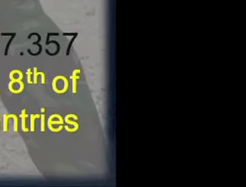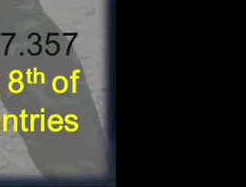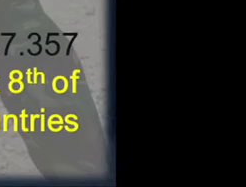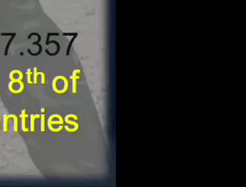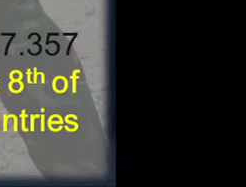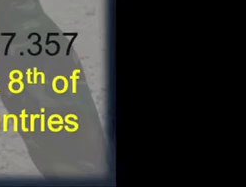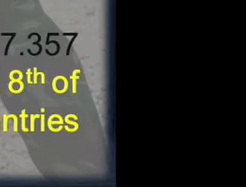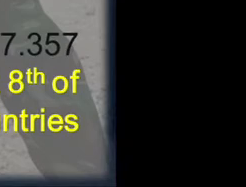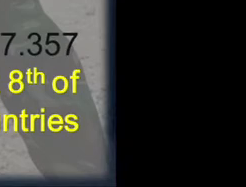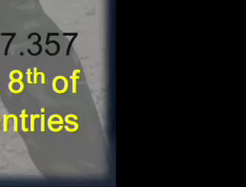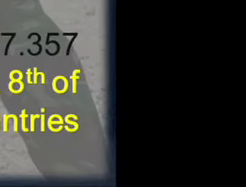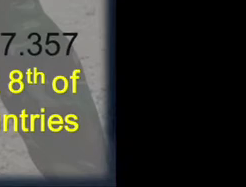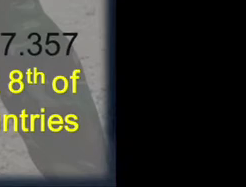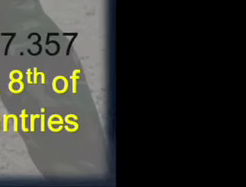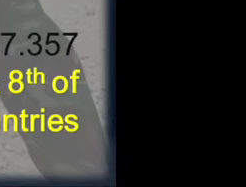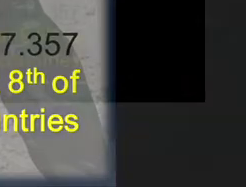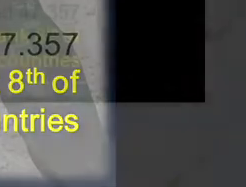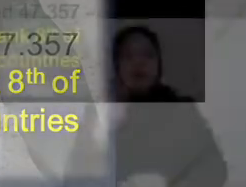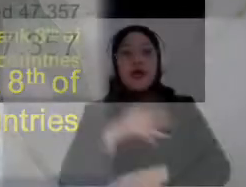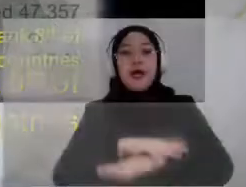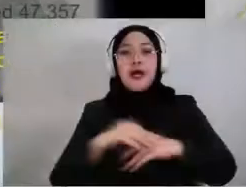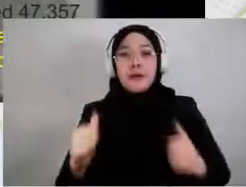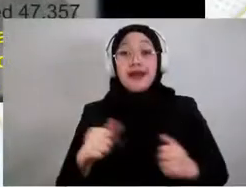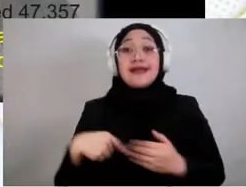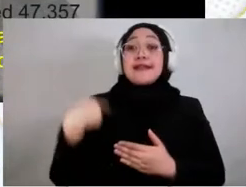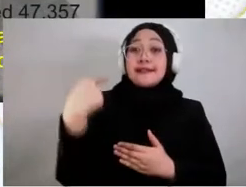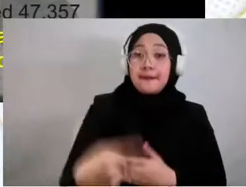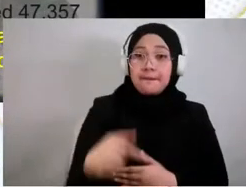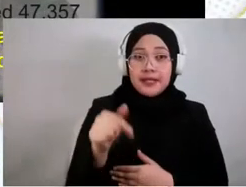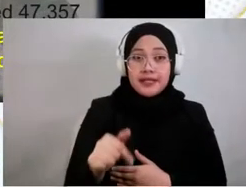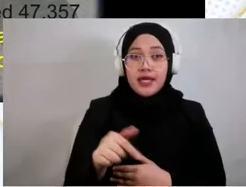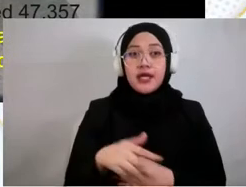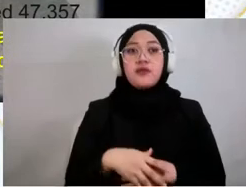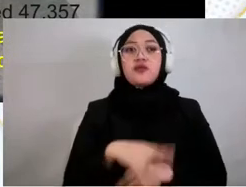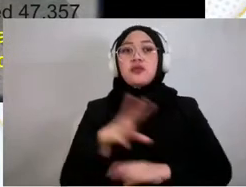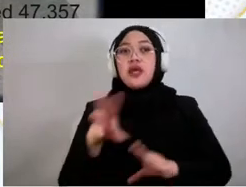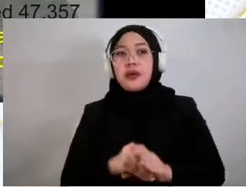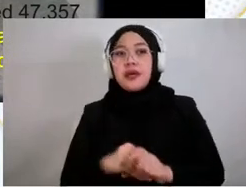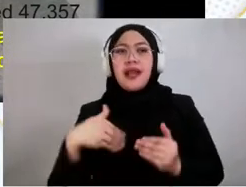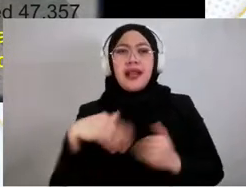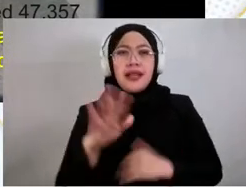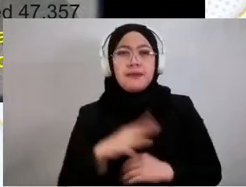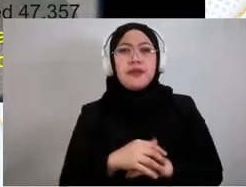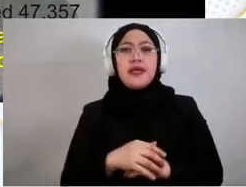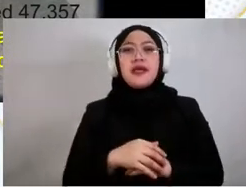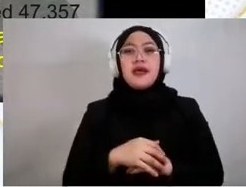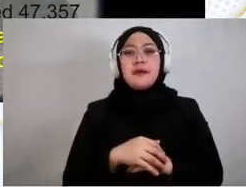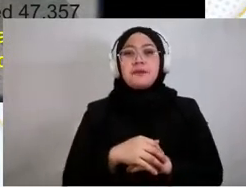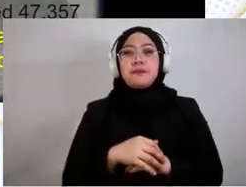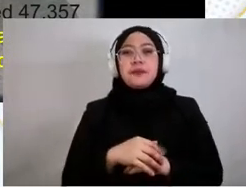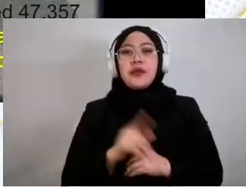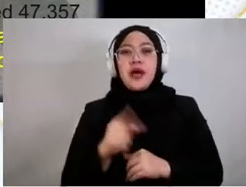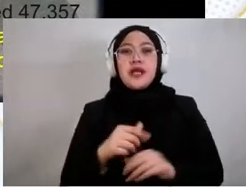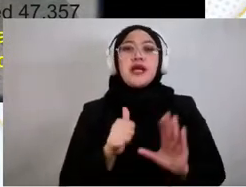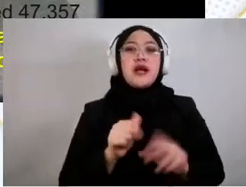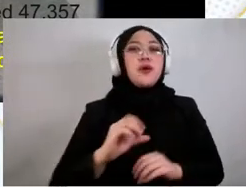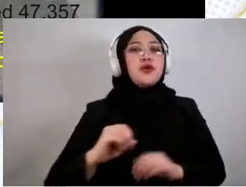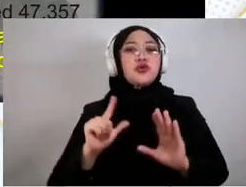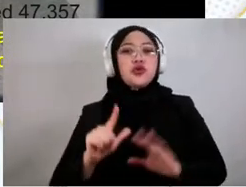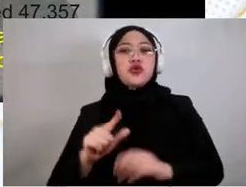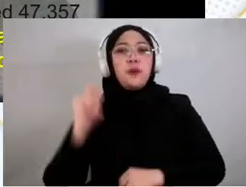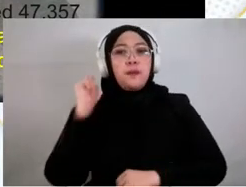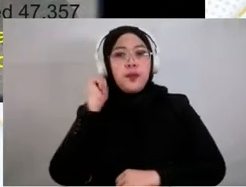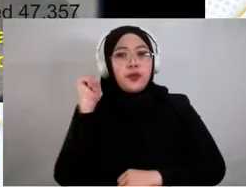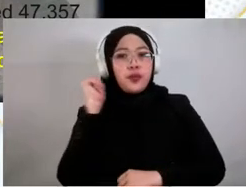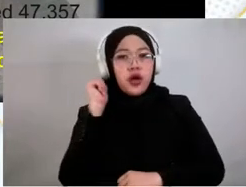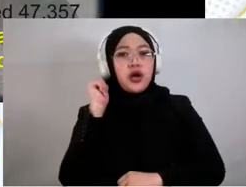peacekeeper. Statistics recorded that up to now, we already deployed more than 47,000 peacekeepers, in